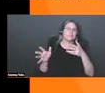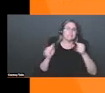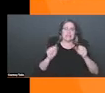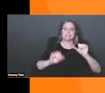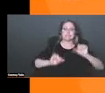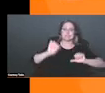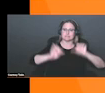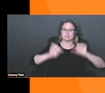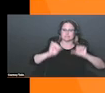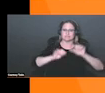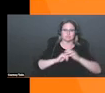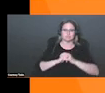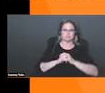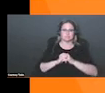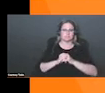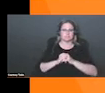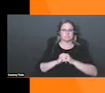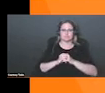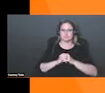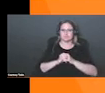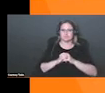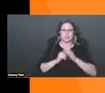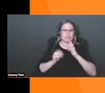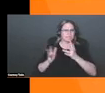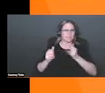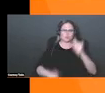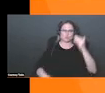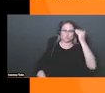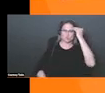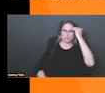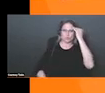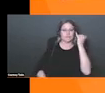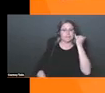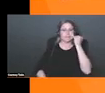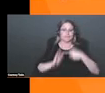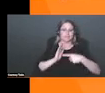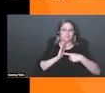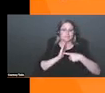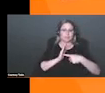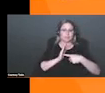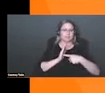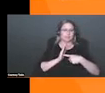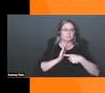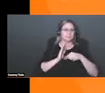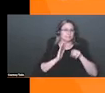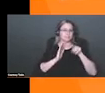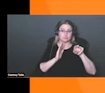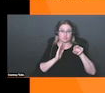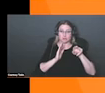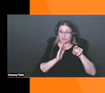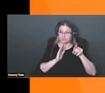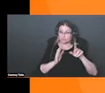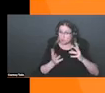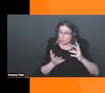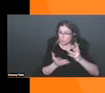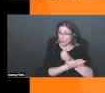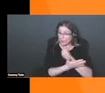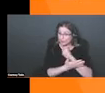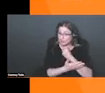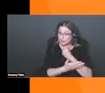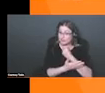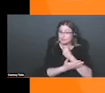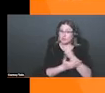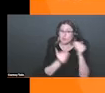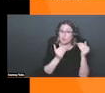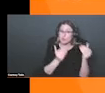know really quickly, really fast, if this is going to be worth my time. So I'm going to look